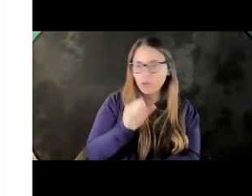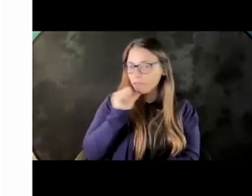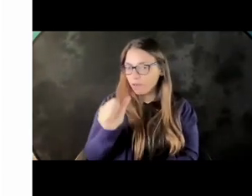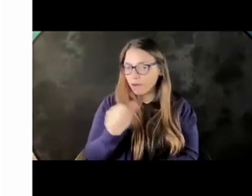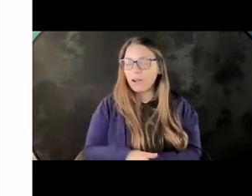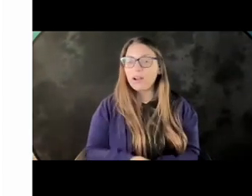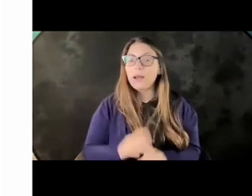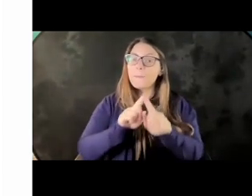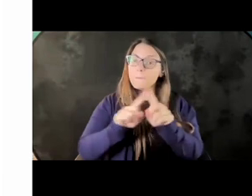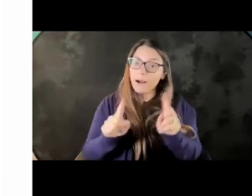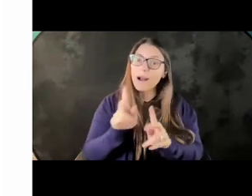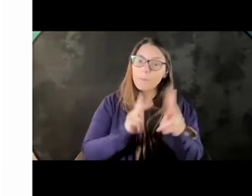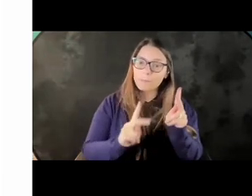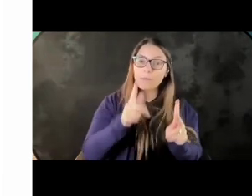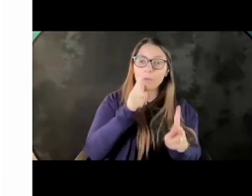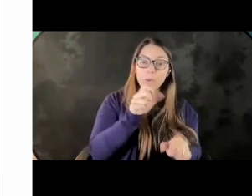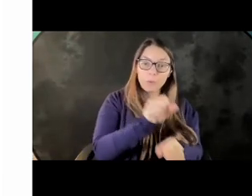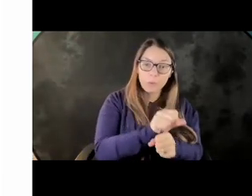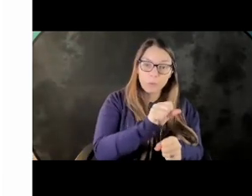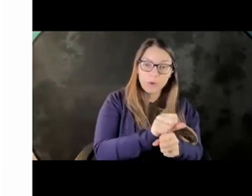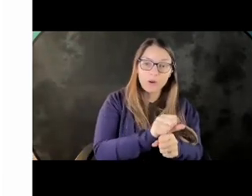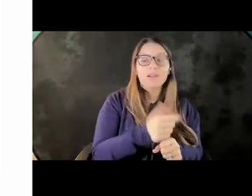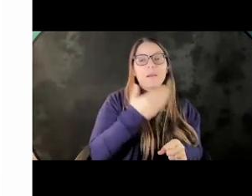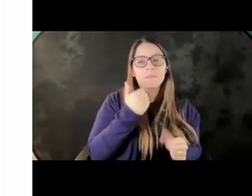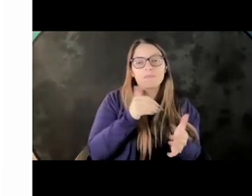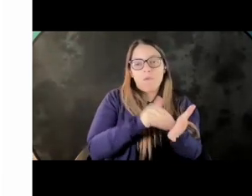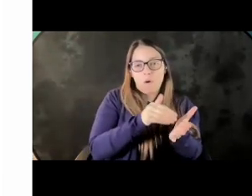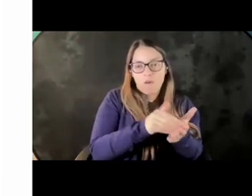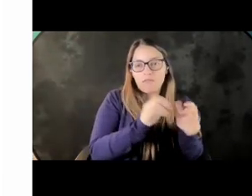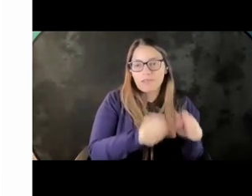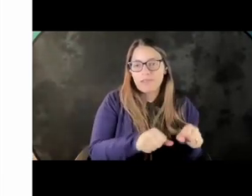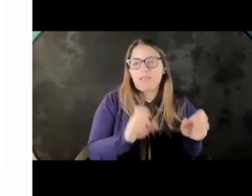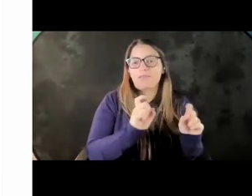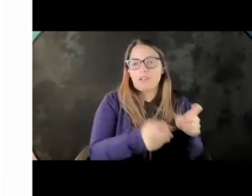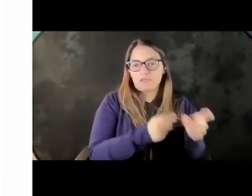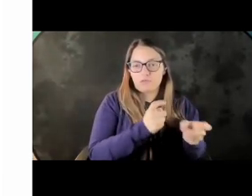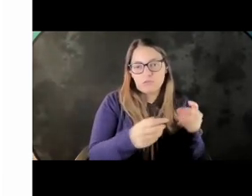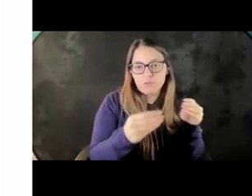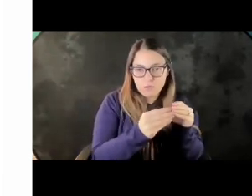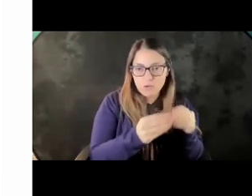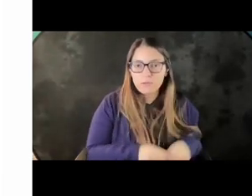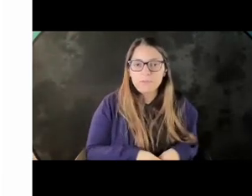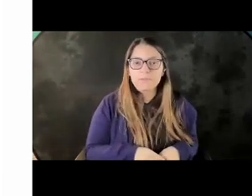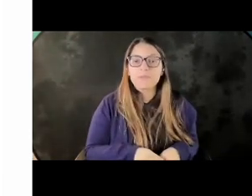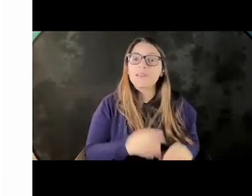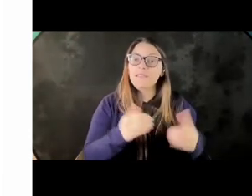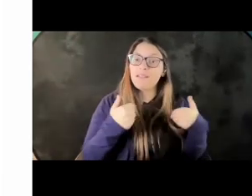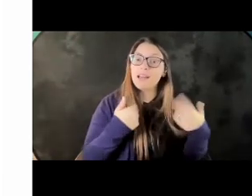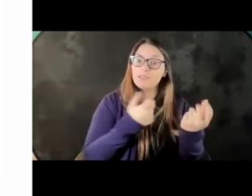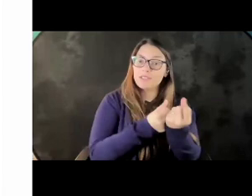are better equipped to make contributions into their ABLE account, and there are supports